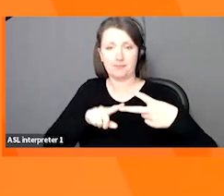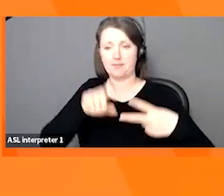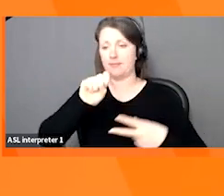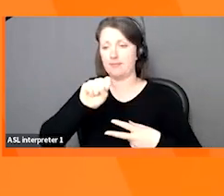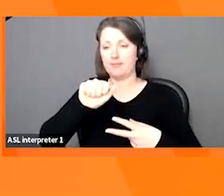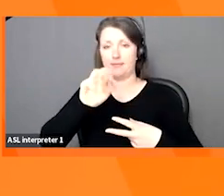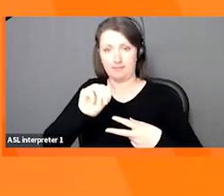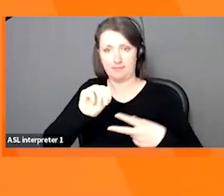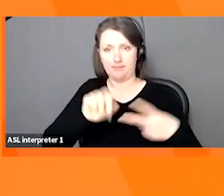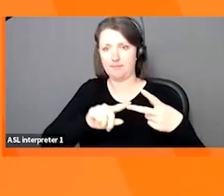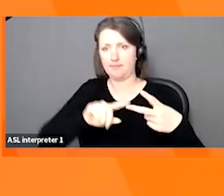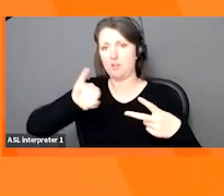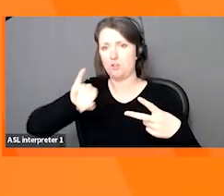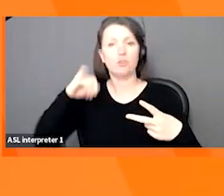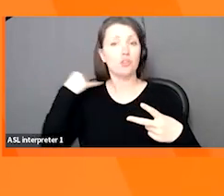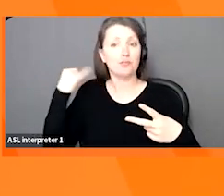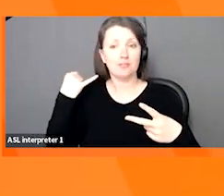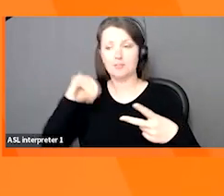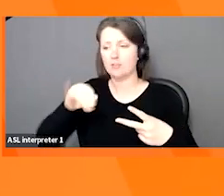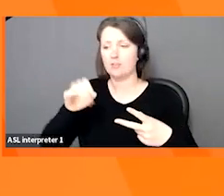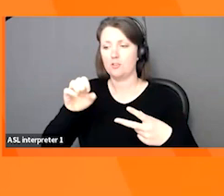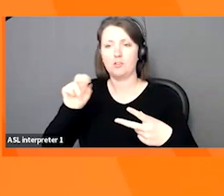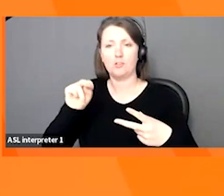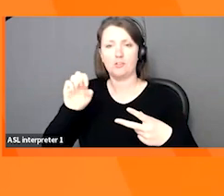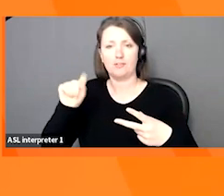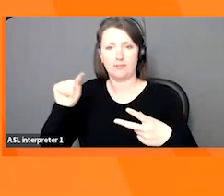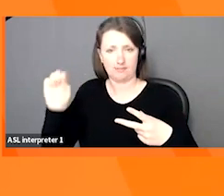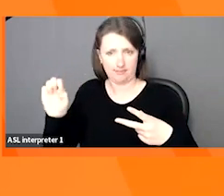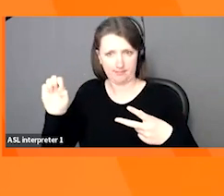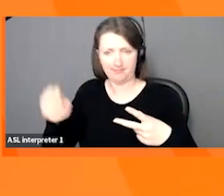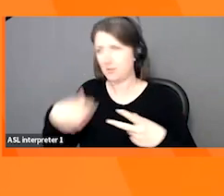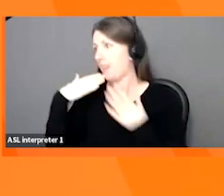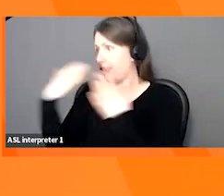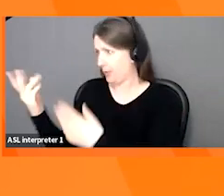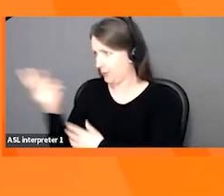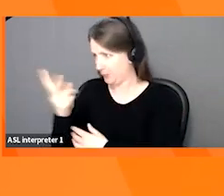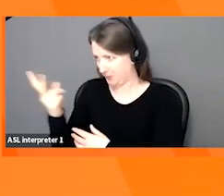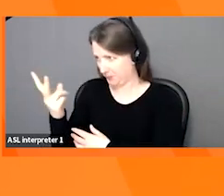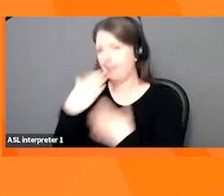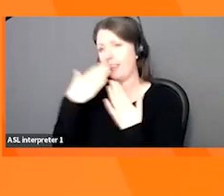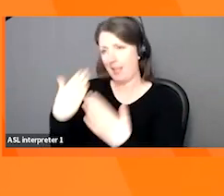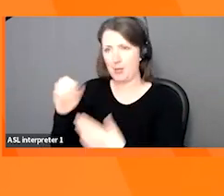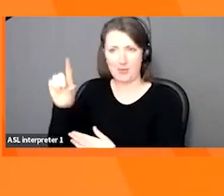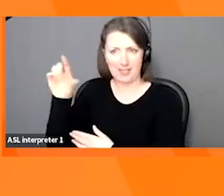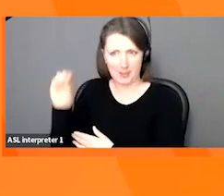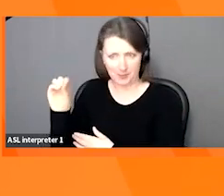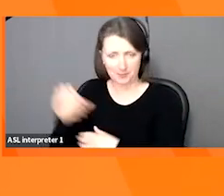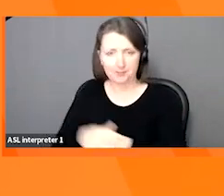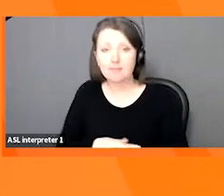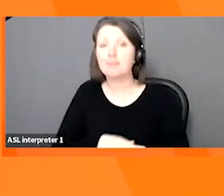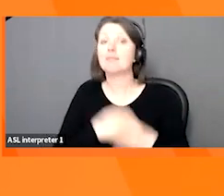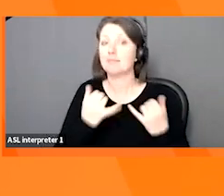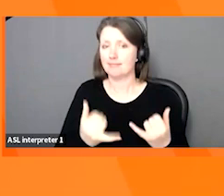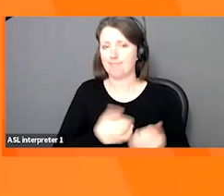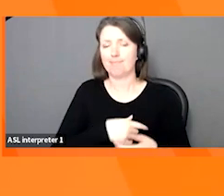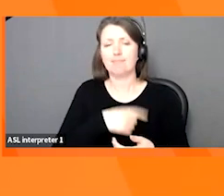So thank you both for joining us and thank you to SLEO. While I'm at it, I would also like to thank our sponsors,